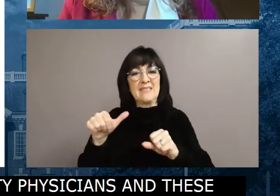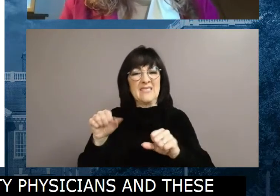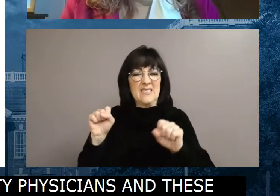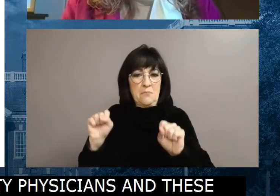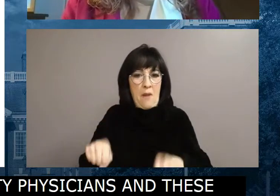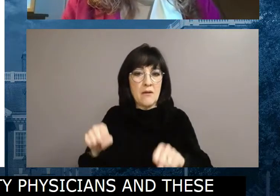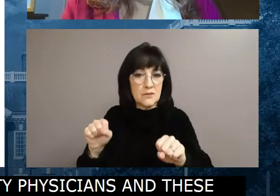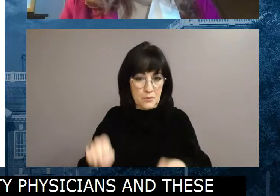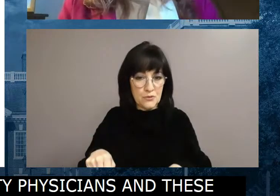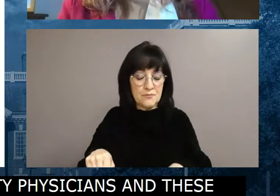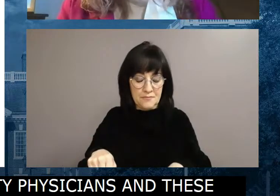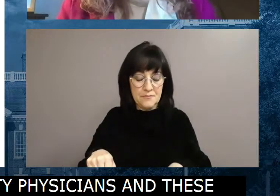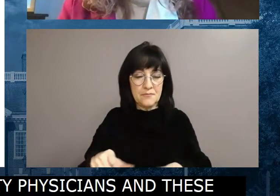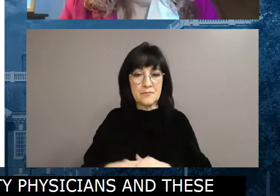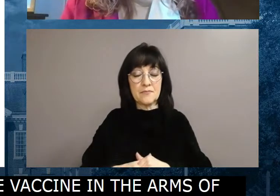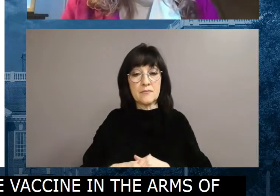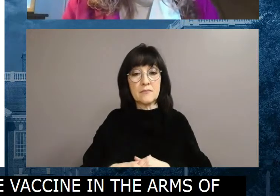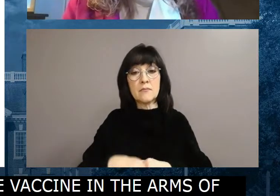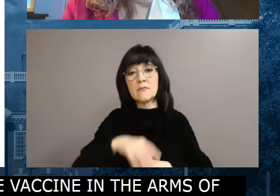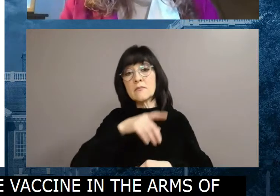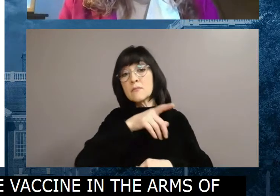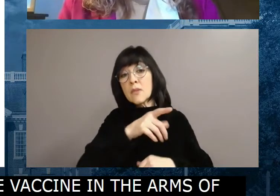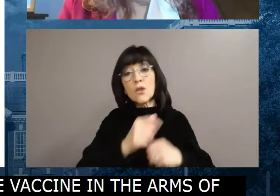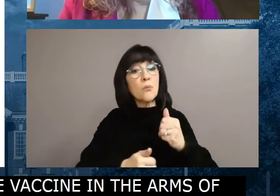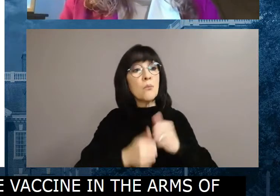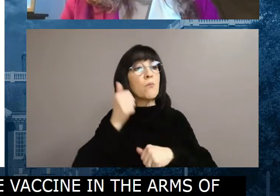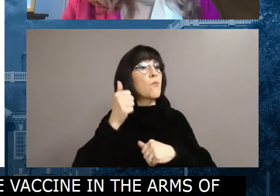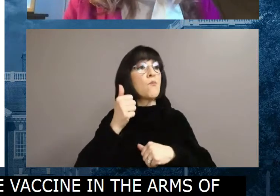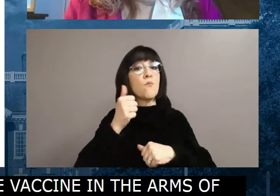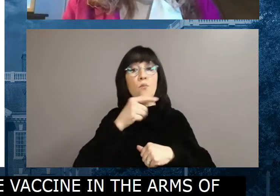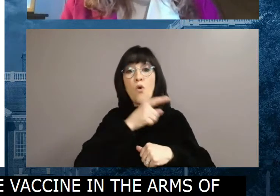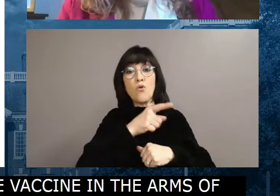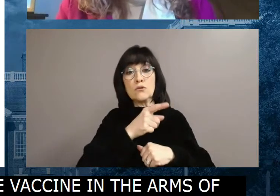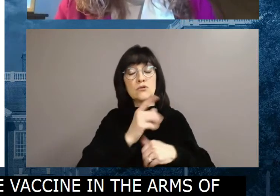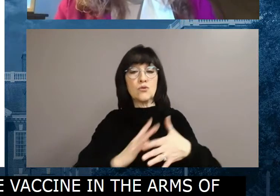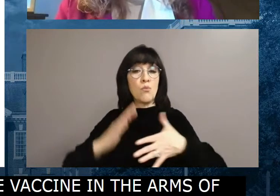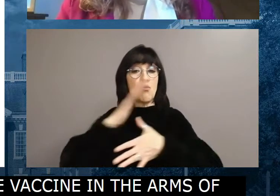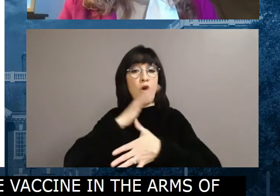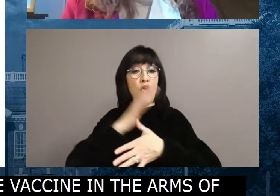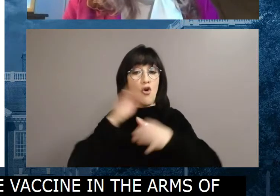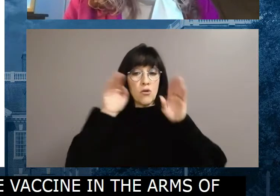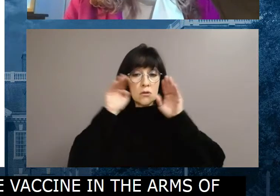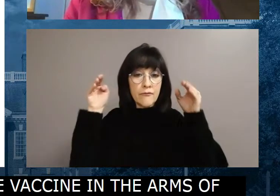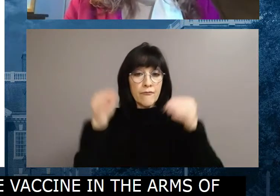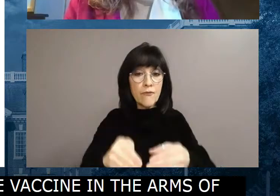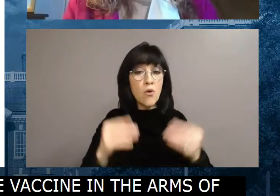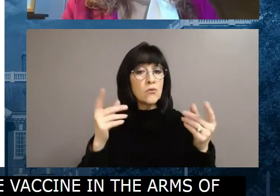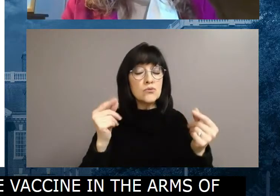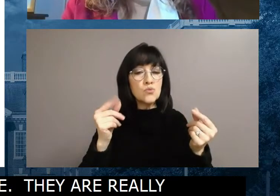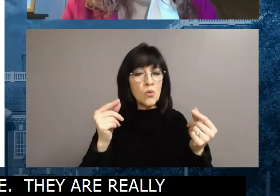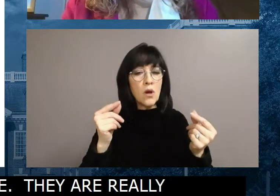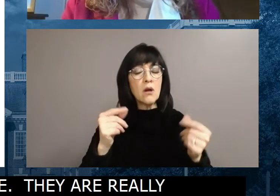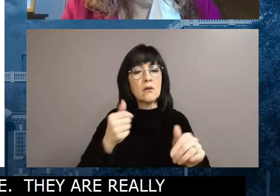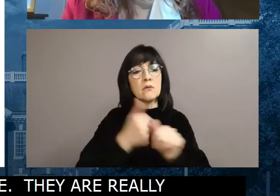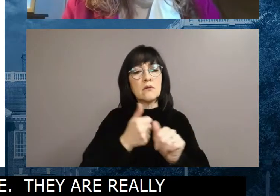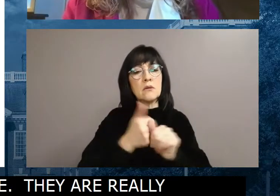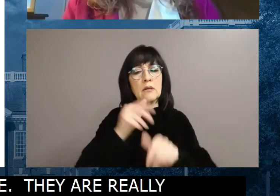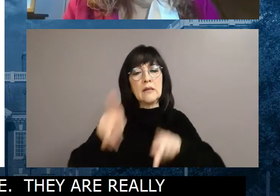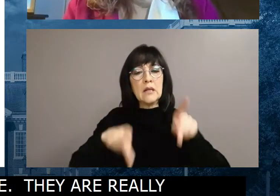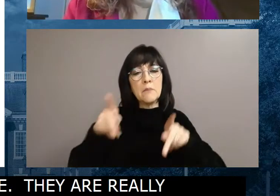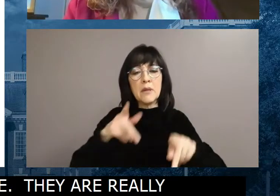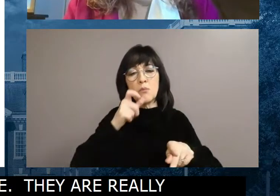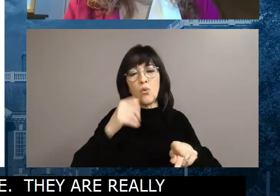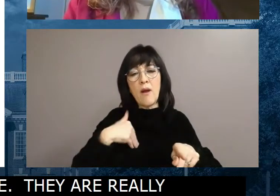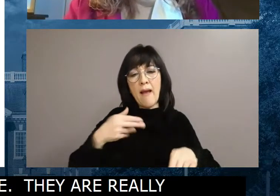on at-risk patients, so patients 16 and up who have a pre-existing condition that puts them